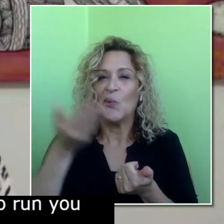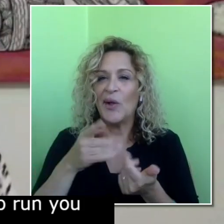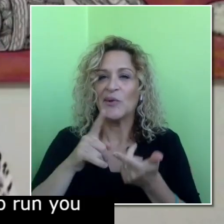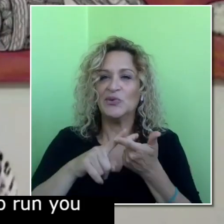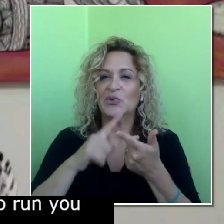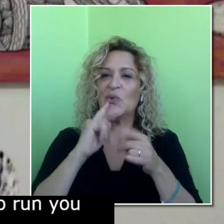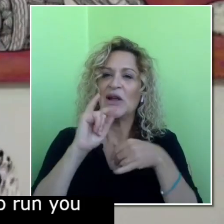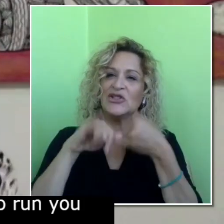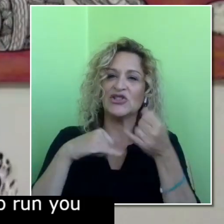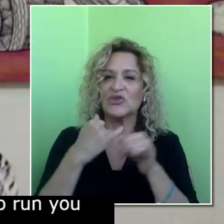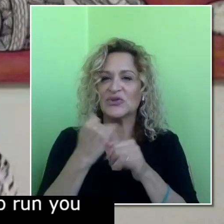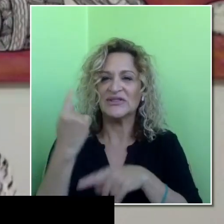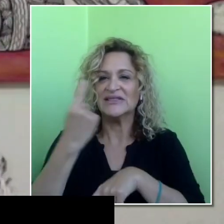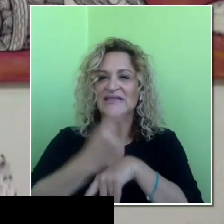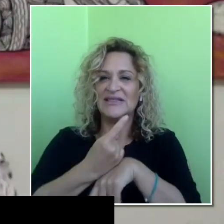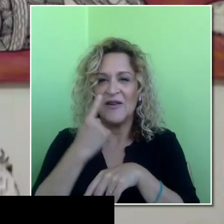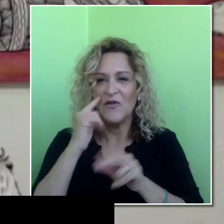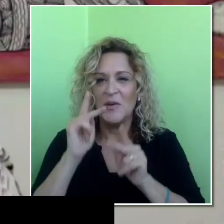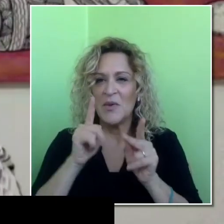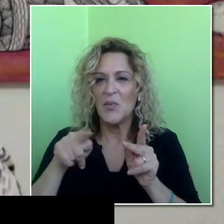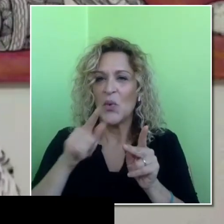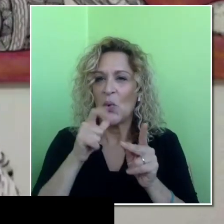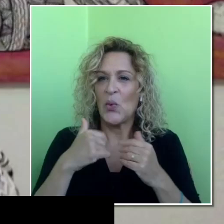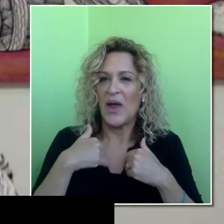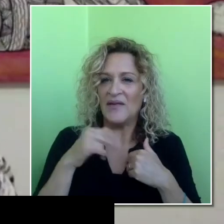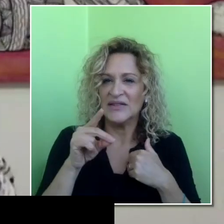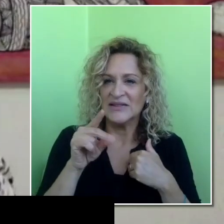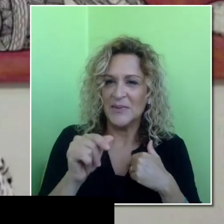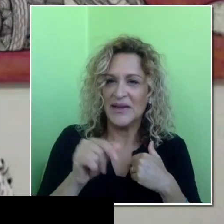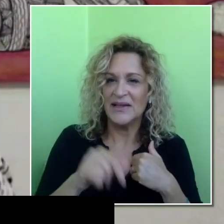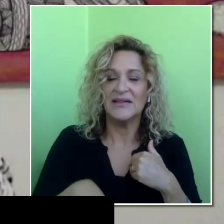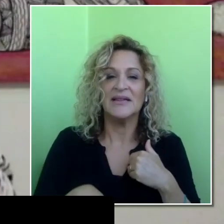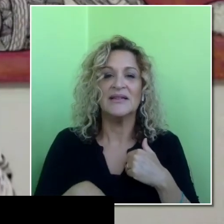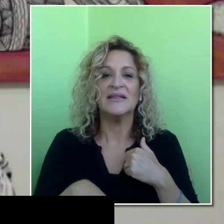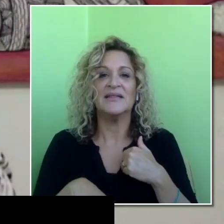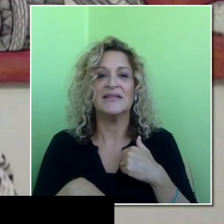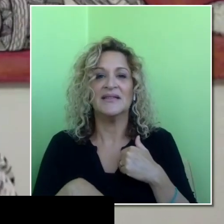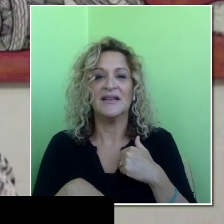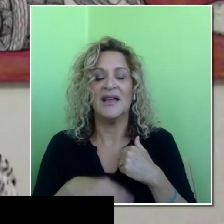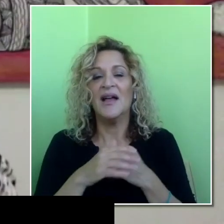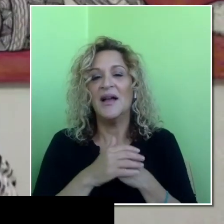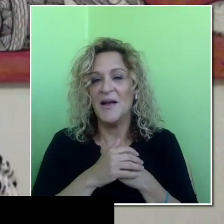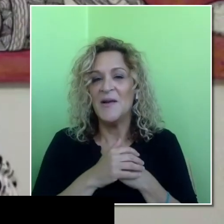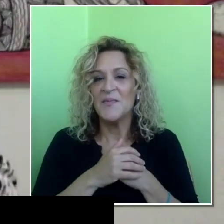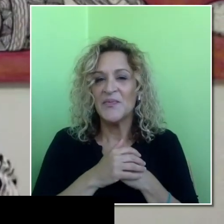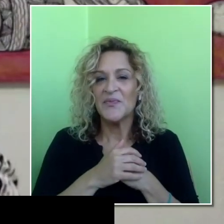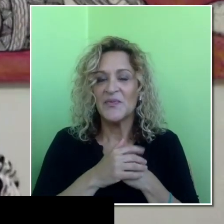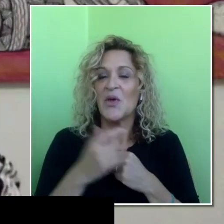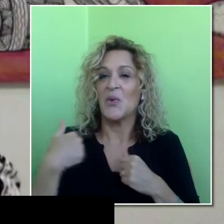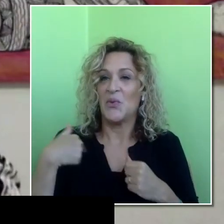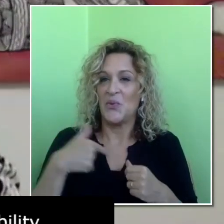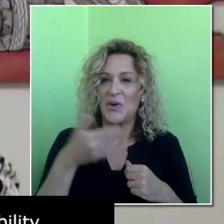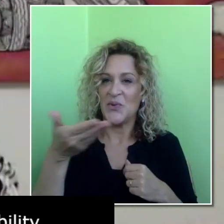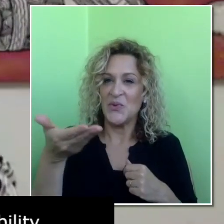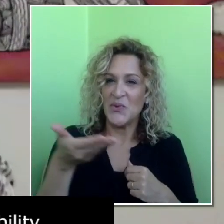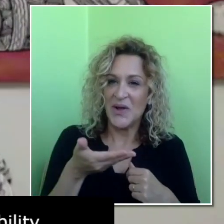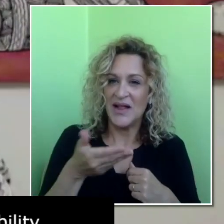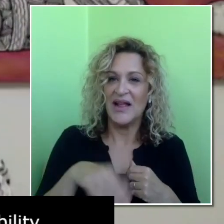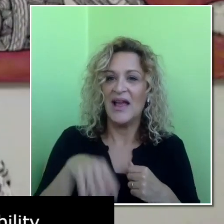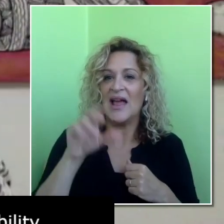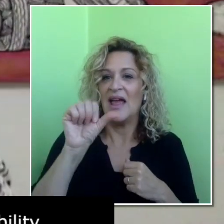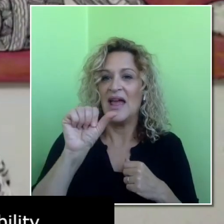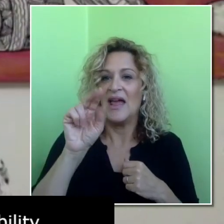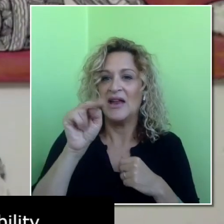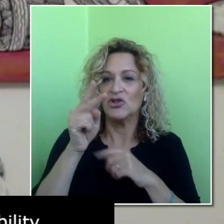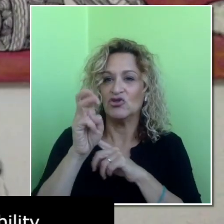Disability. I'm just cognizant that we welcome Andrew Sullivan, CEO